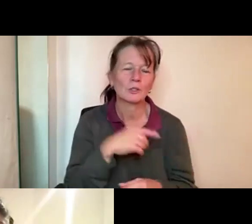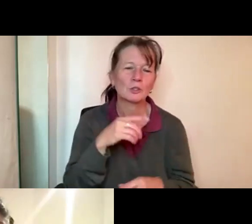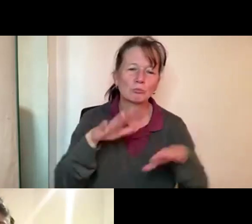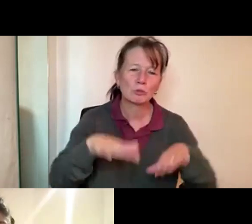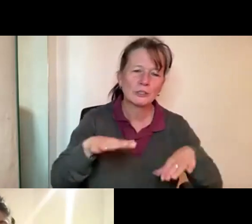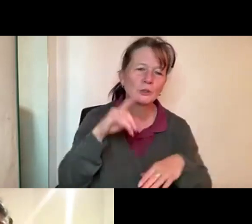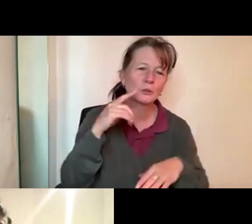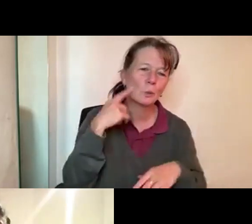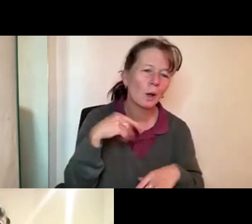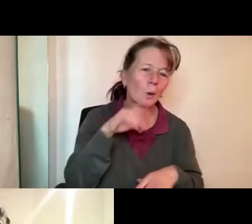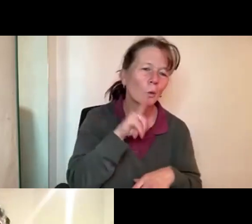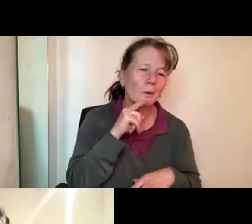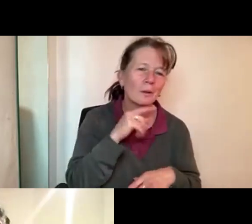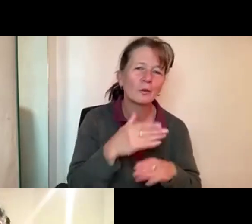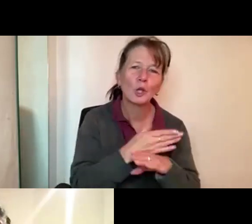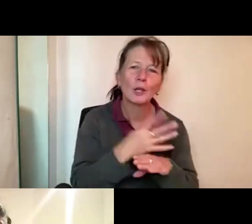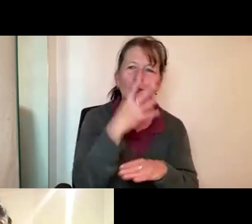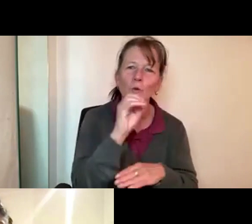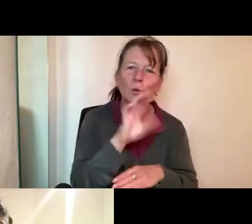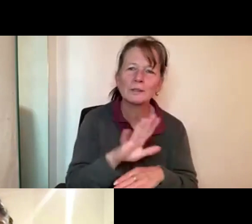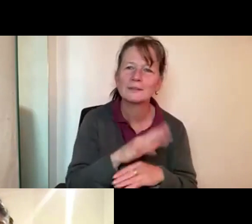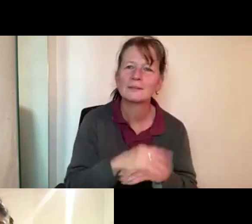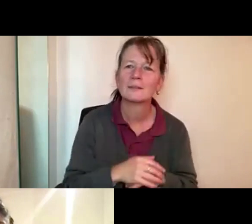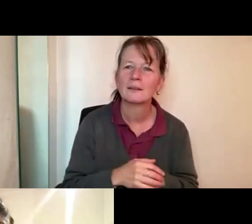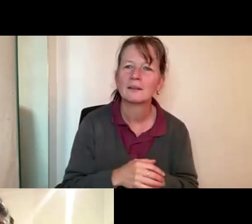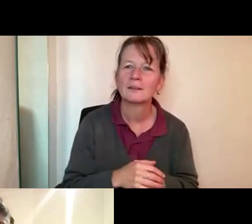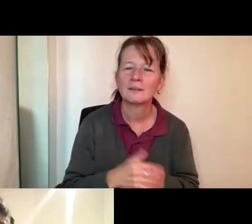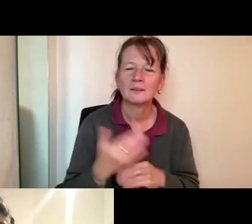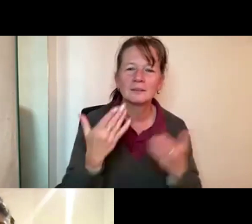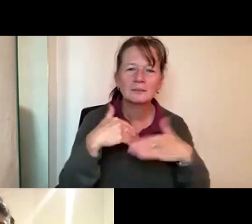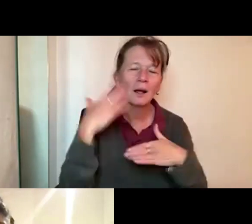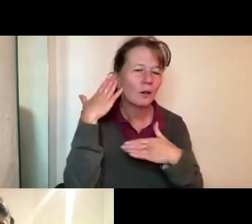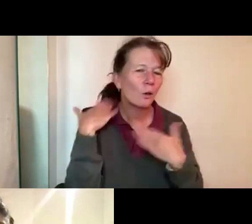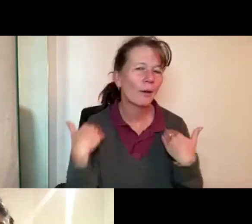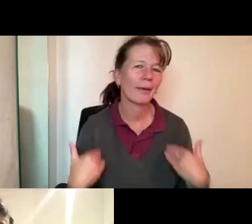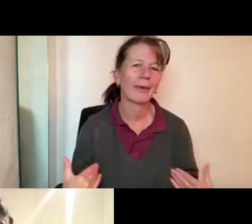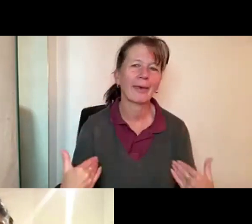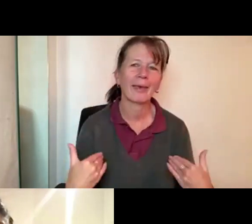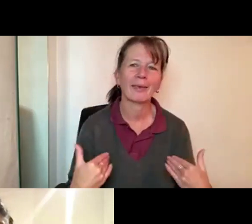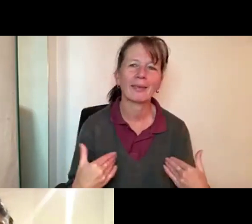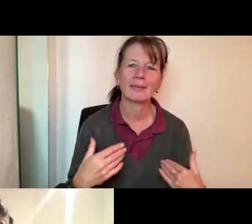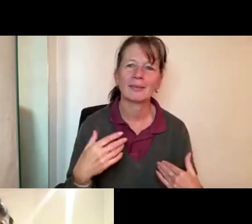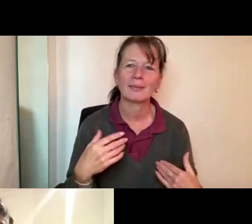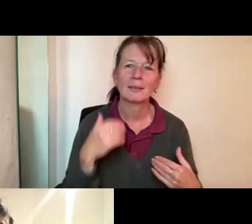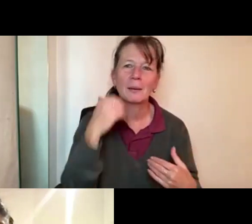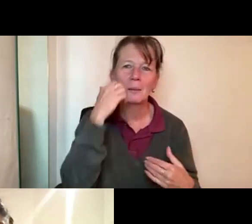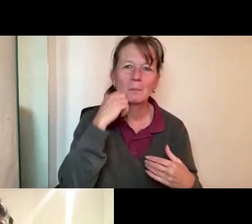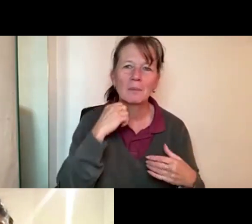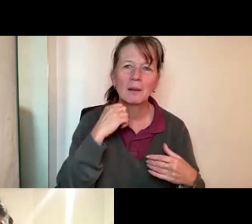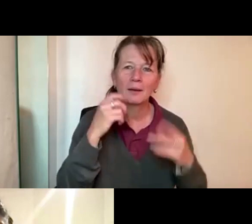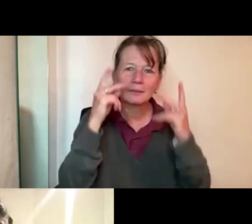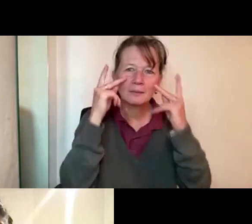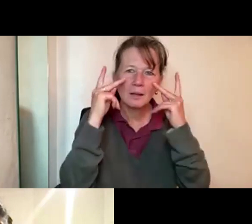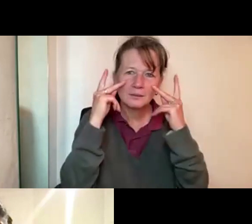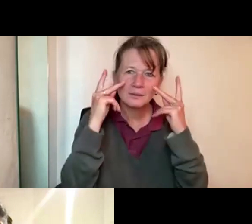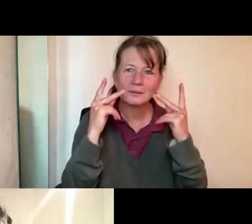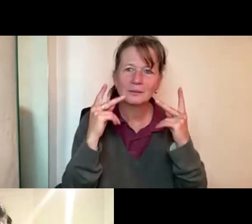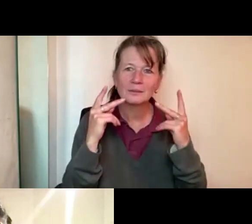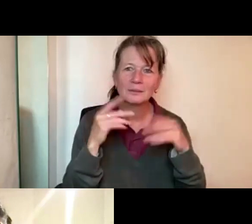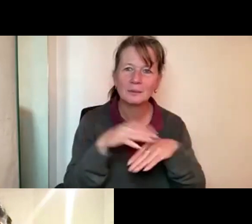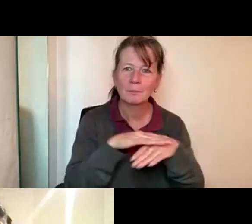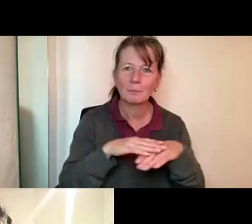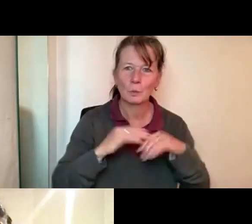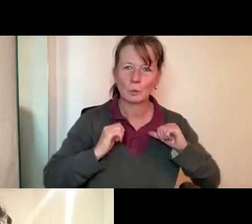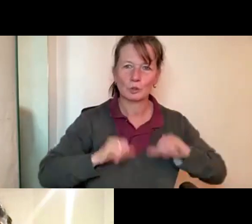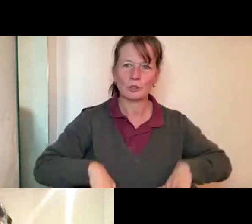early 40s, and I have dark long hair, and I'm wearing black cat-shaped glasses and a blue